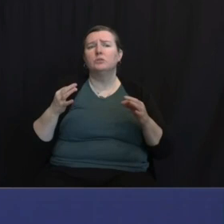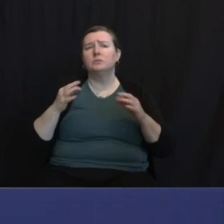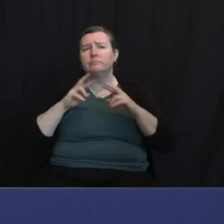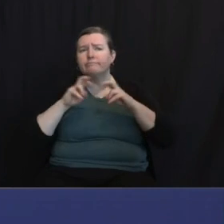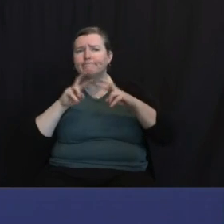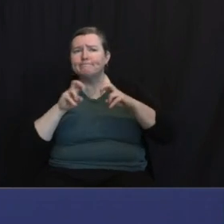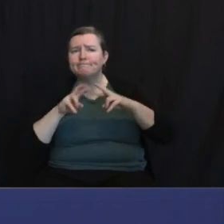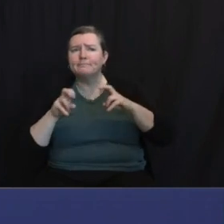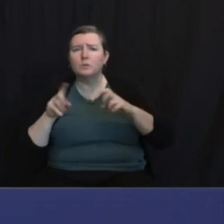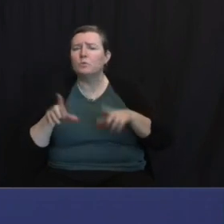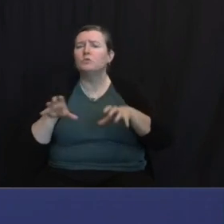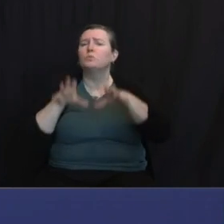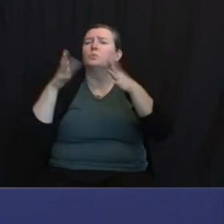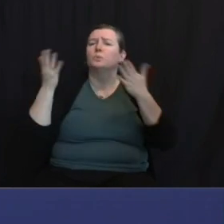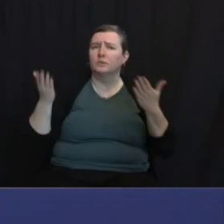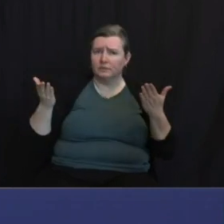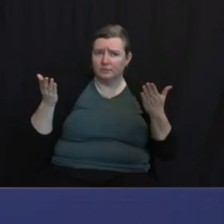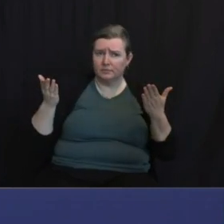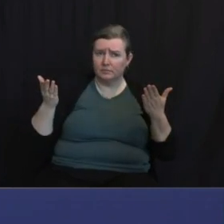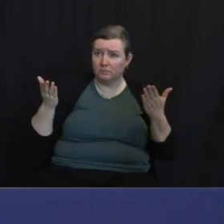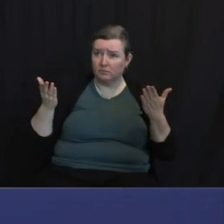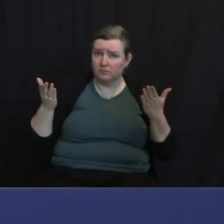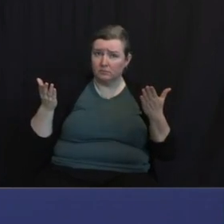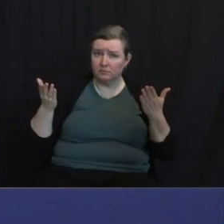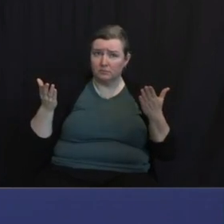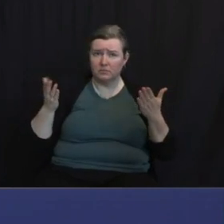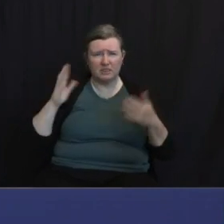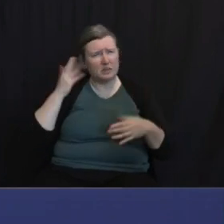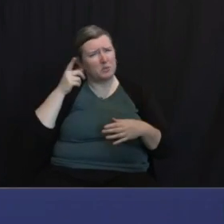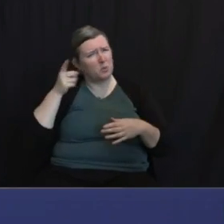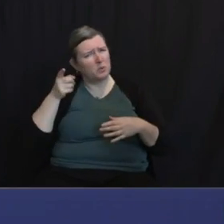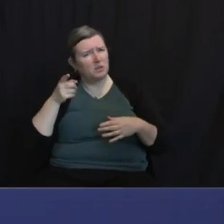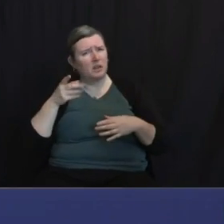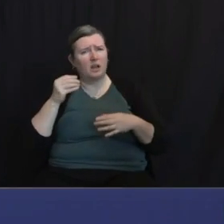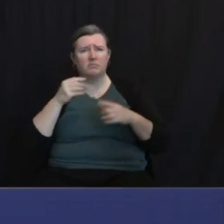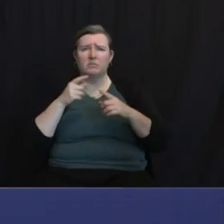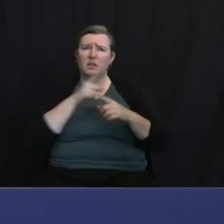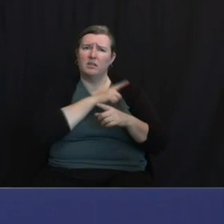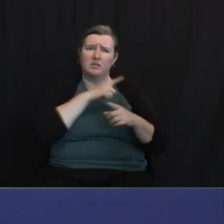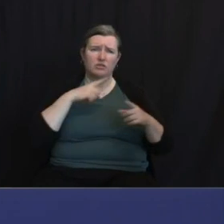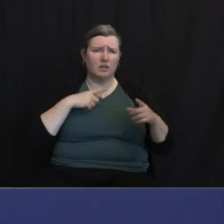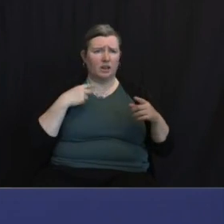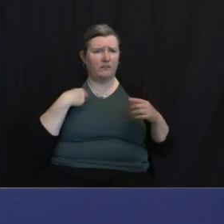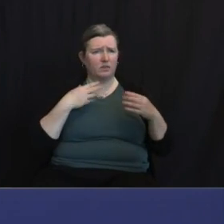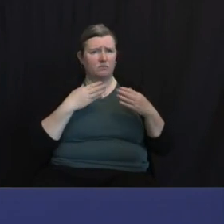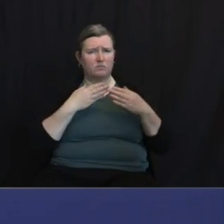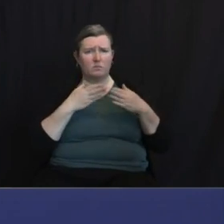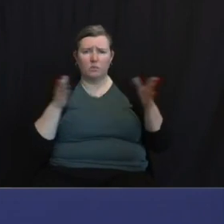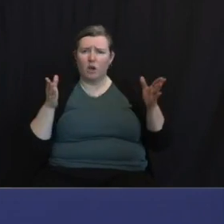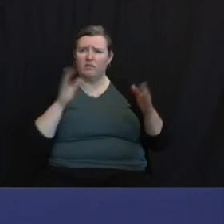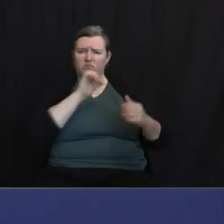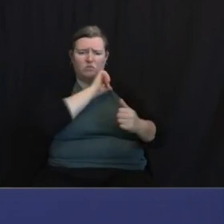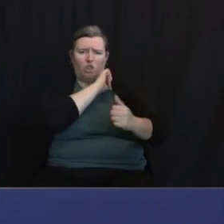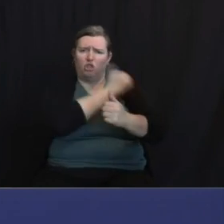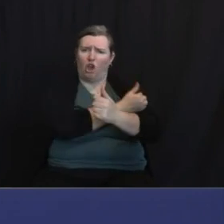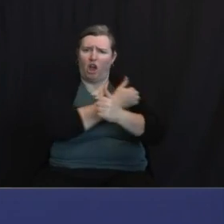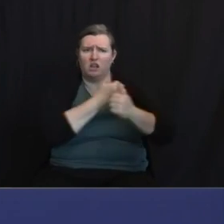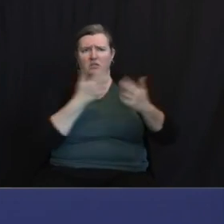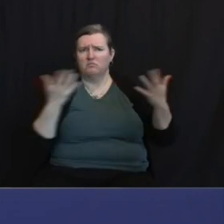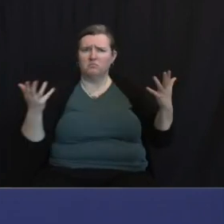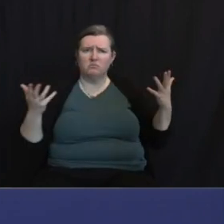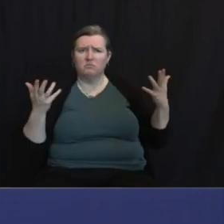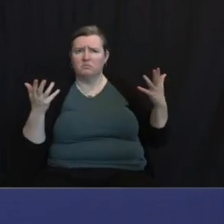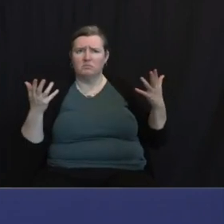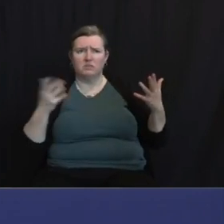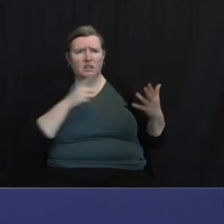Health Powers Act, which gives you and the Commissioner broad authority? I will answer all these questions, and let me be crystal clear. The directives that